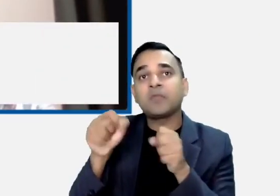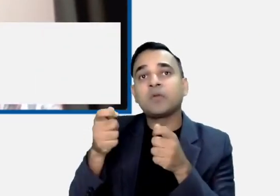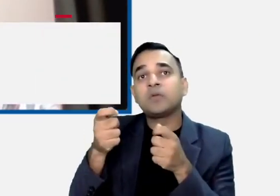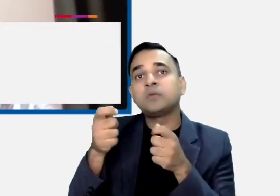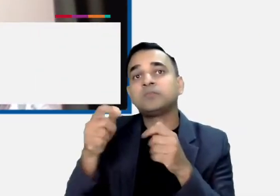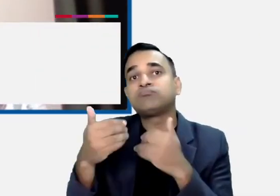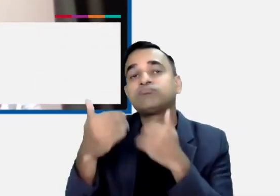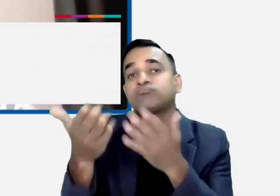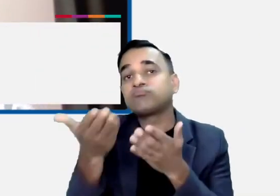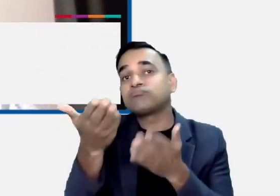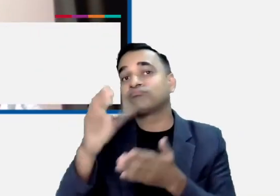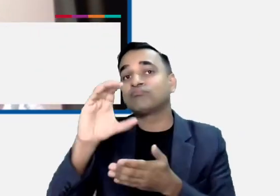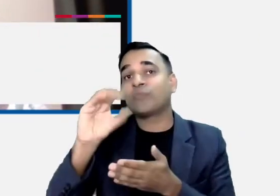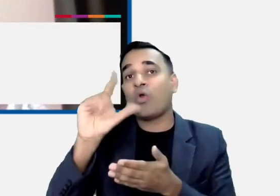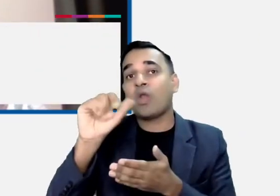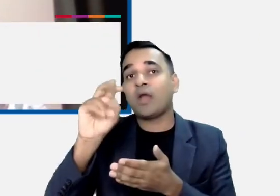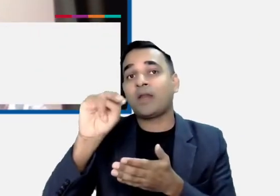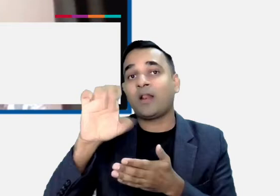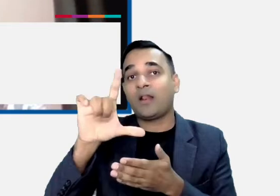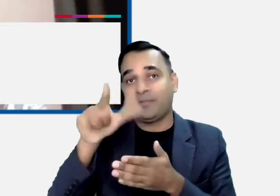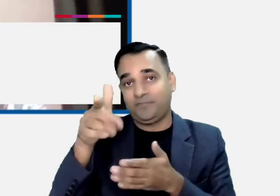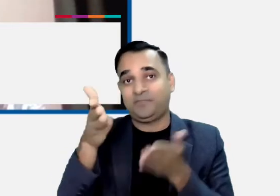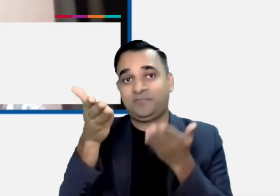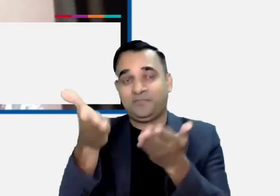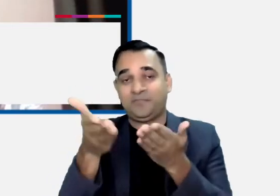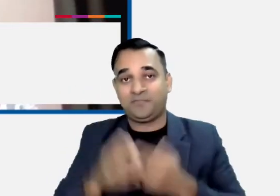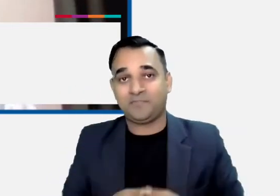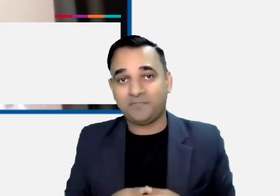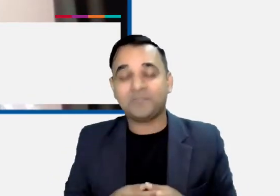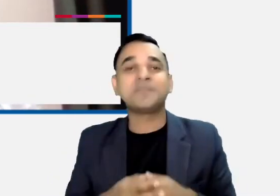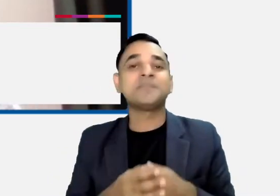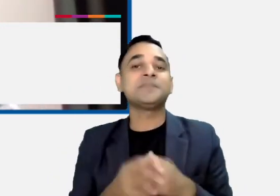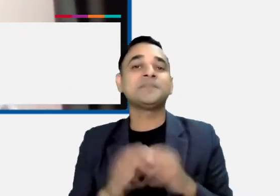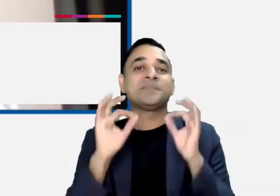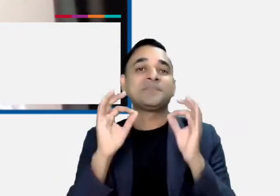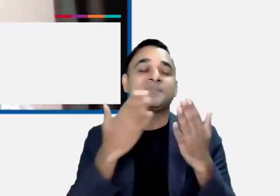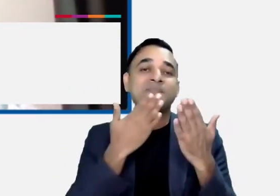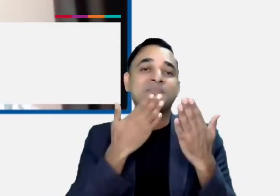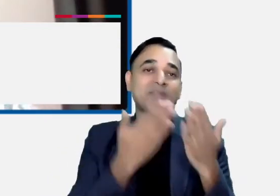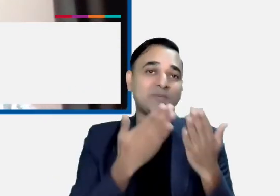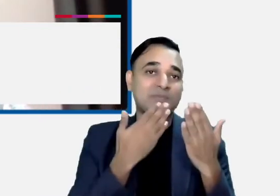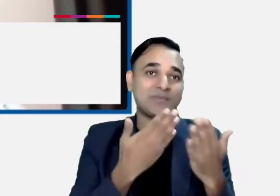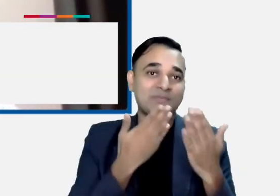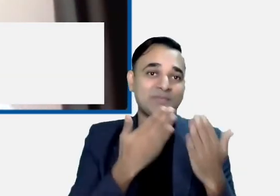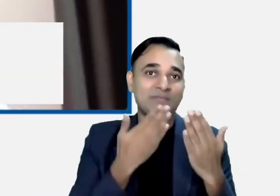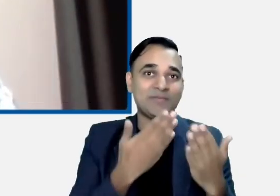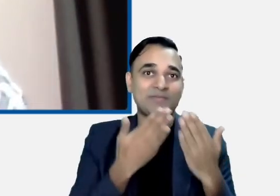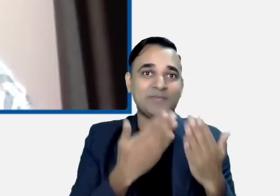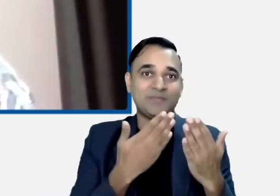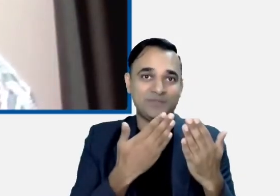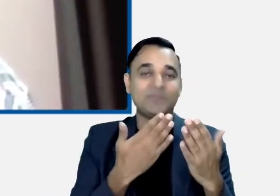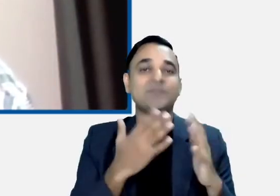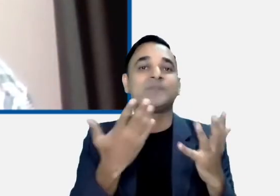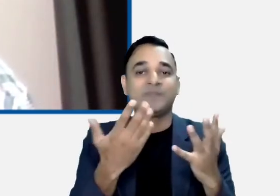Thank you very much, moderator, Mr. Amjad Abashar. Excellencies, distinguished